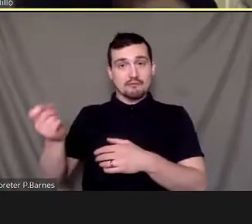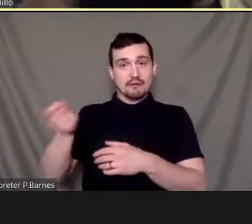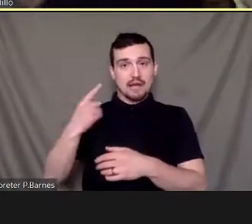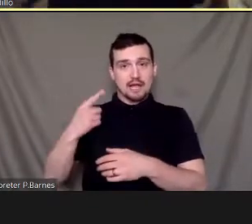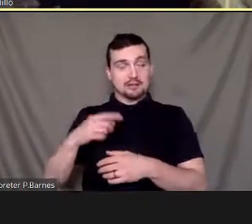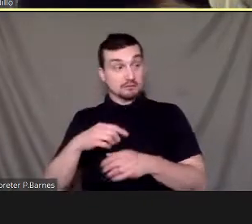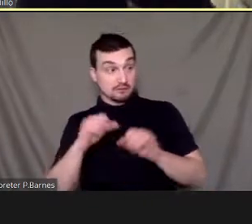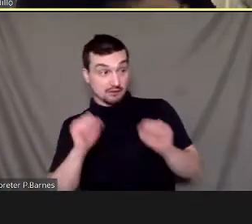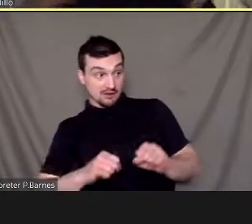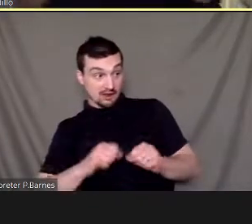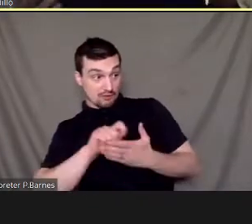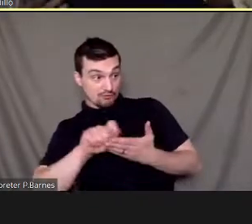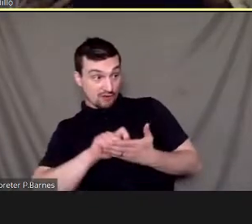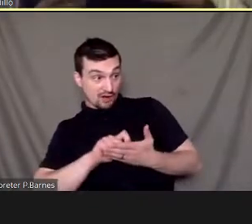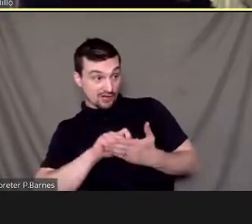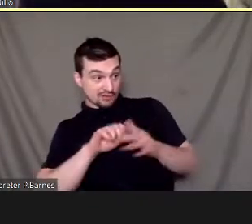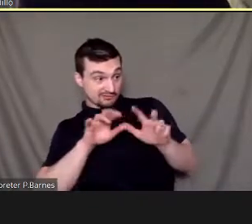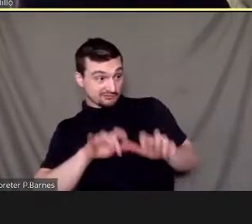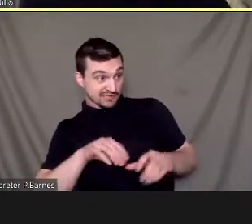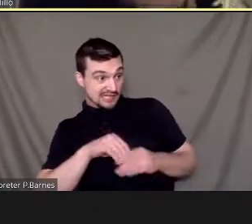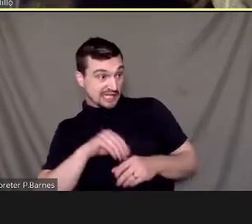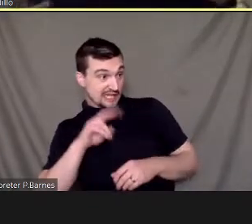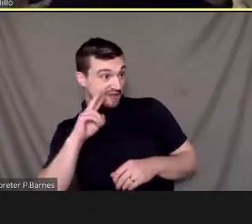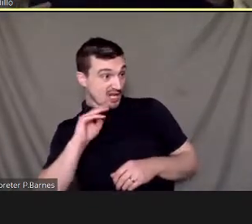in Vietnamese or